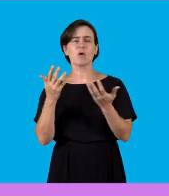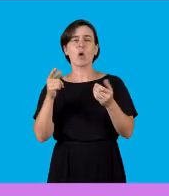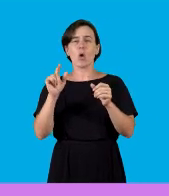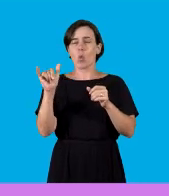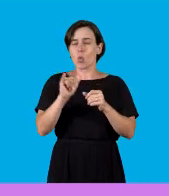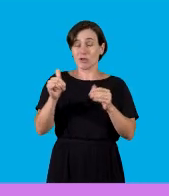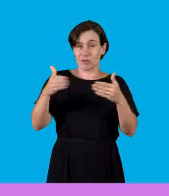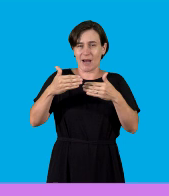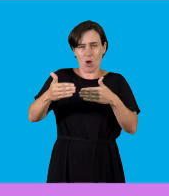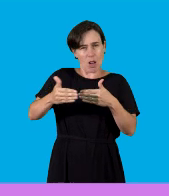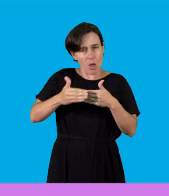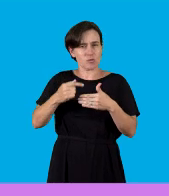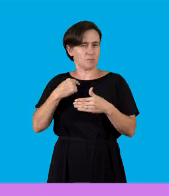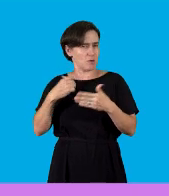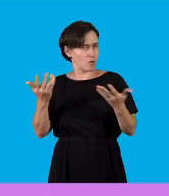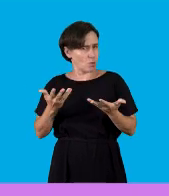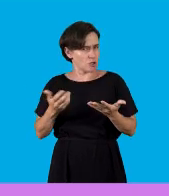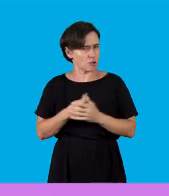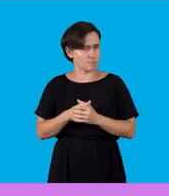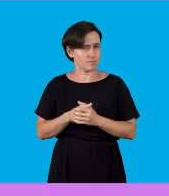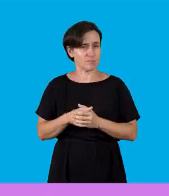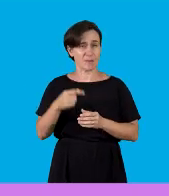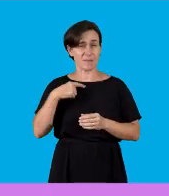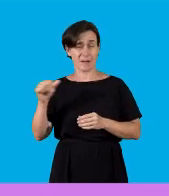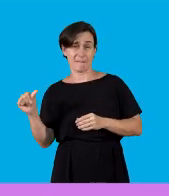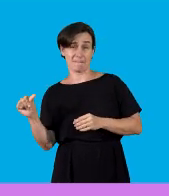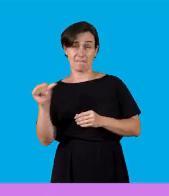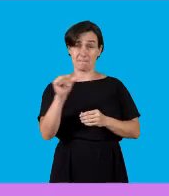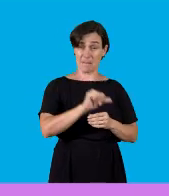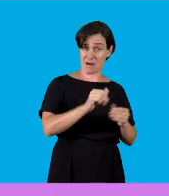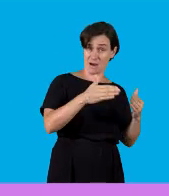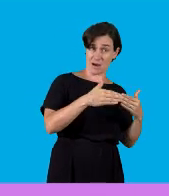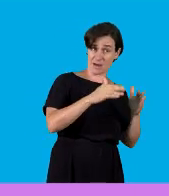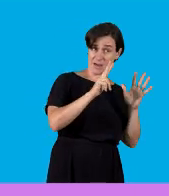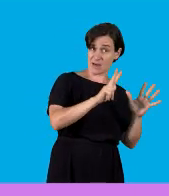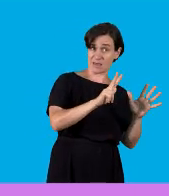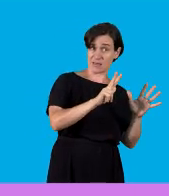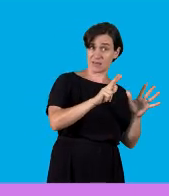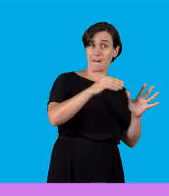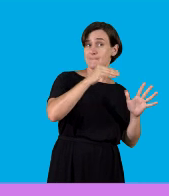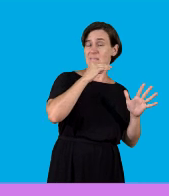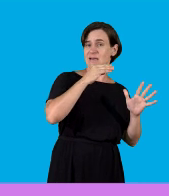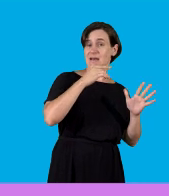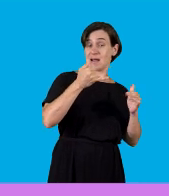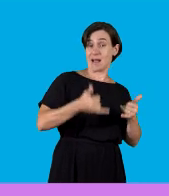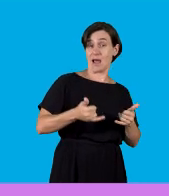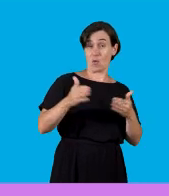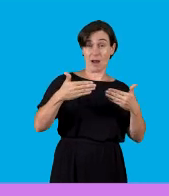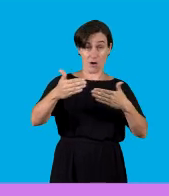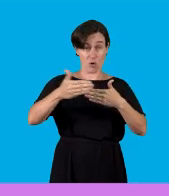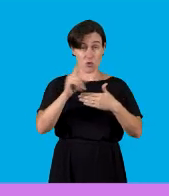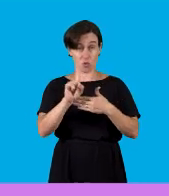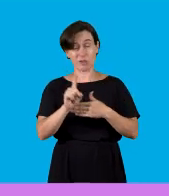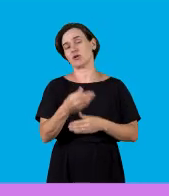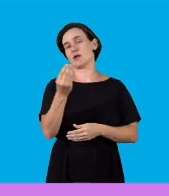is closer to you? So the gate that is closer to you, you cannot go back to gate 8. So it means the gate closer to you now is gate number